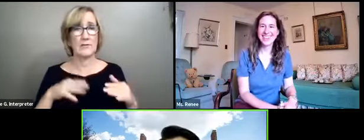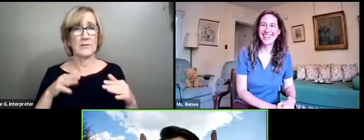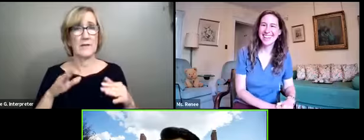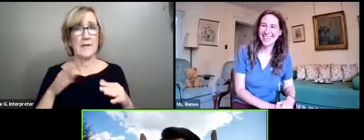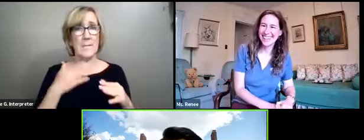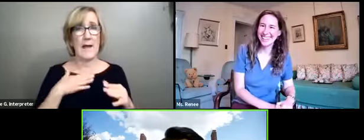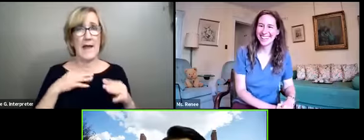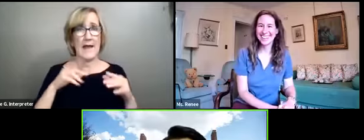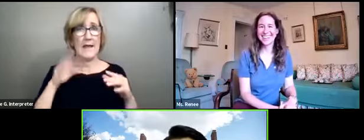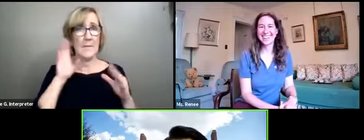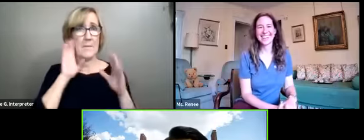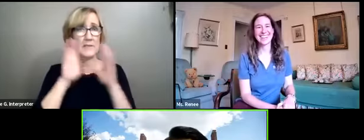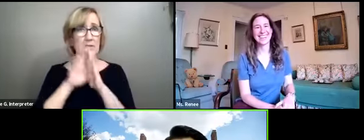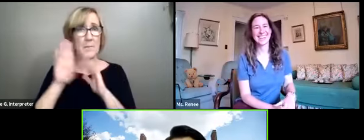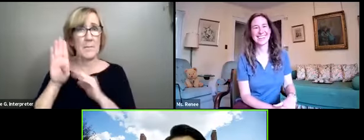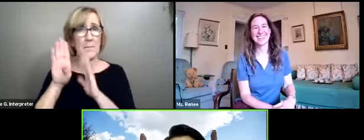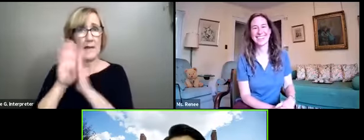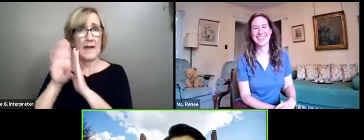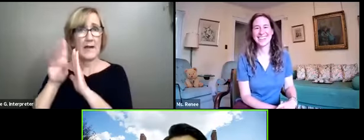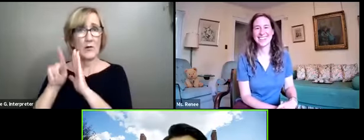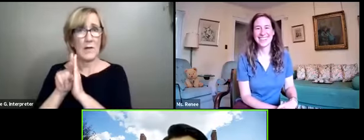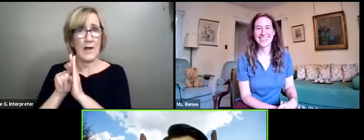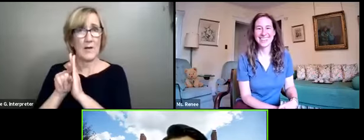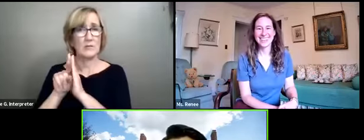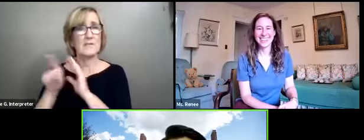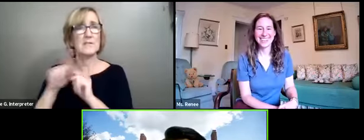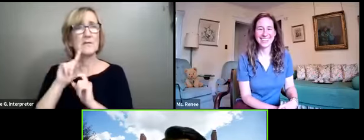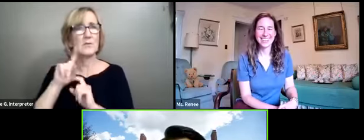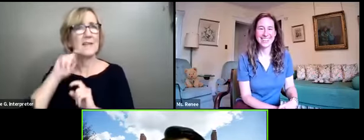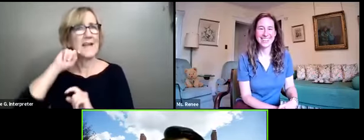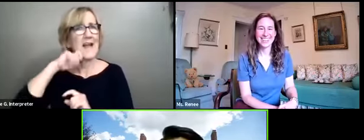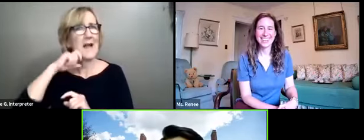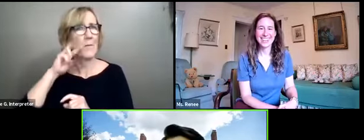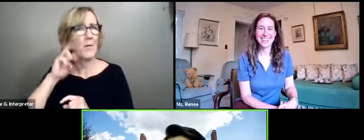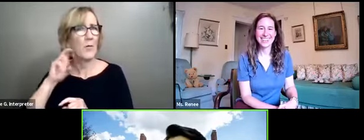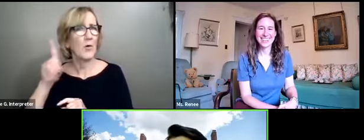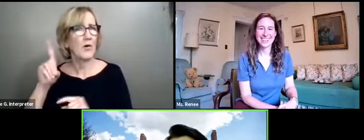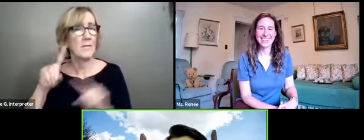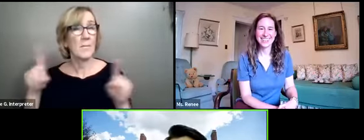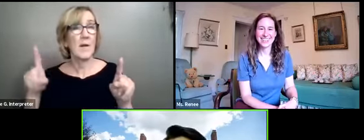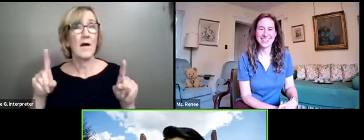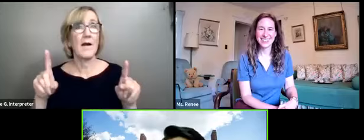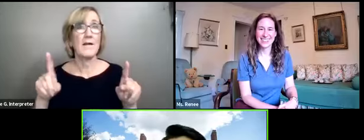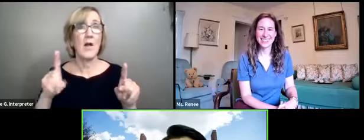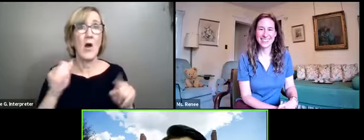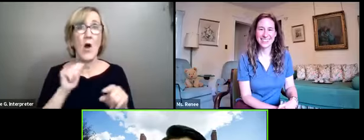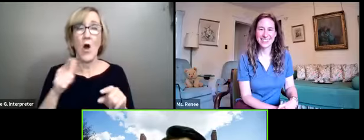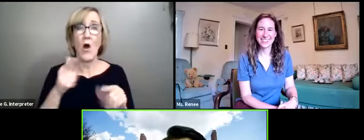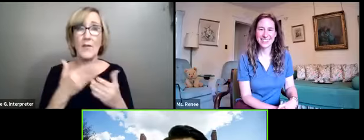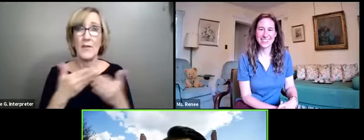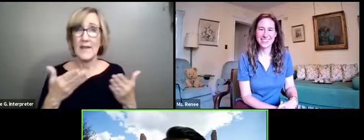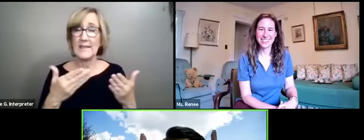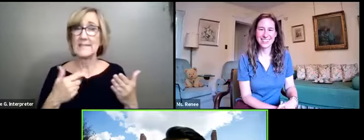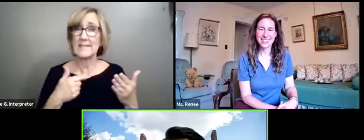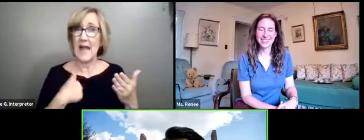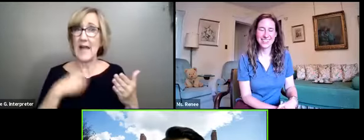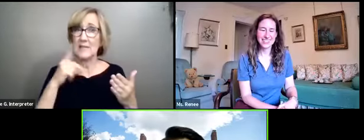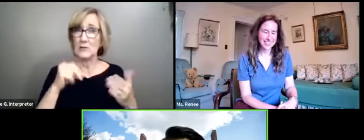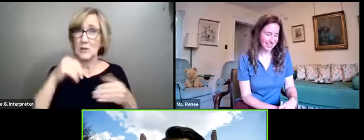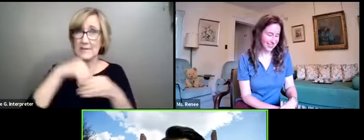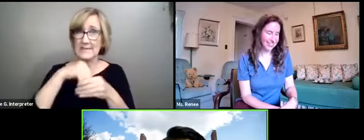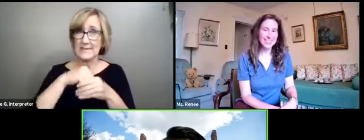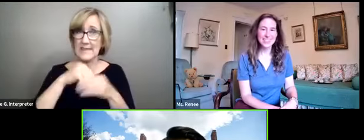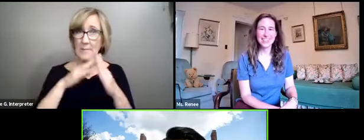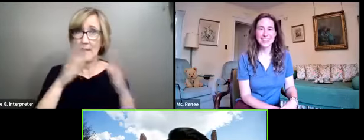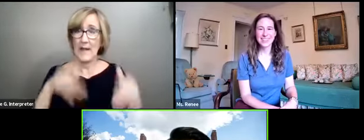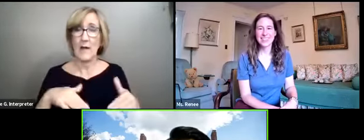I also am inside my own home. So all the chores that I do are going to be inside my home. So what I'm going to be doing is something as simple as